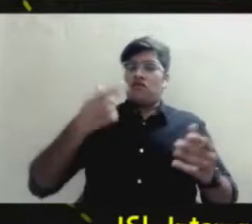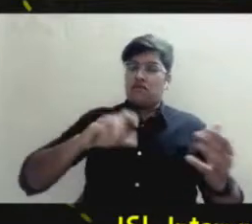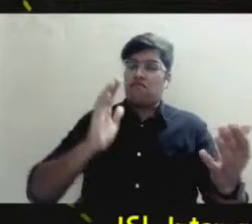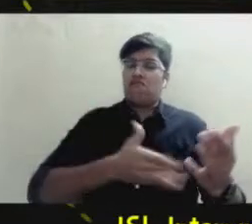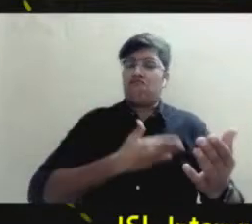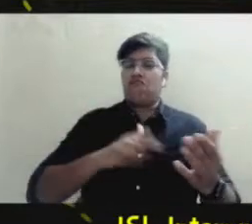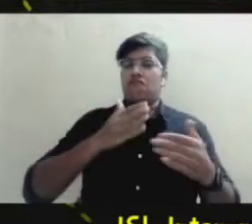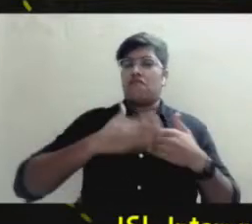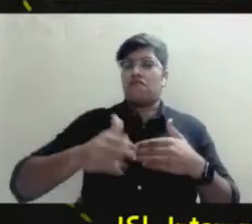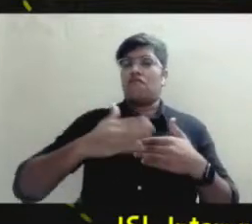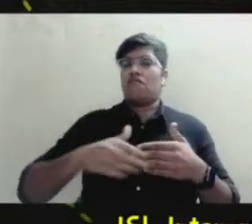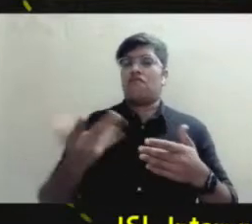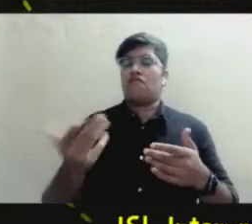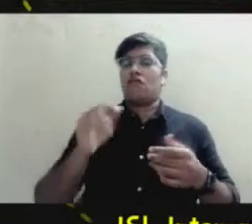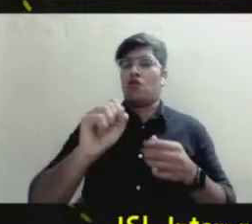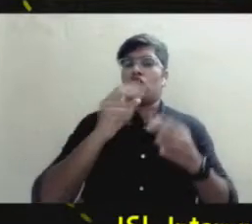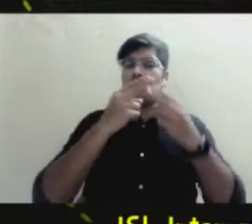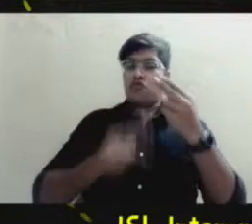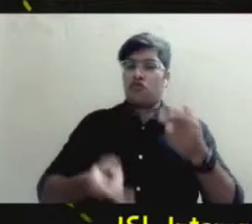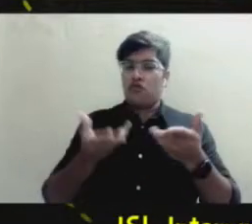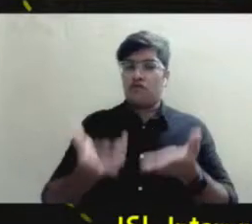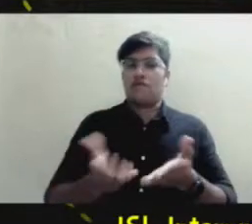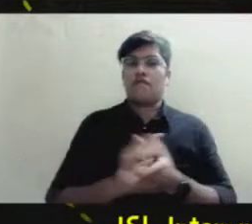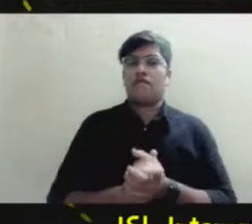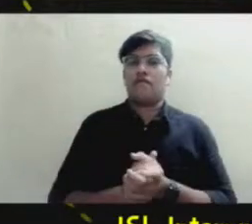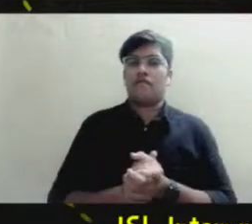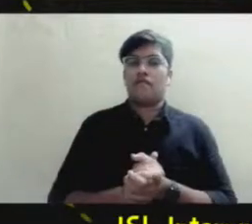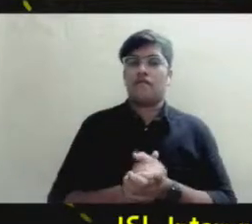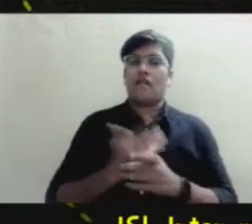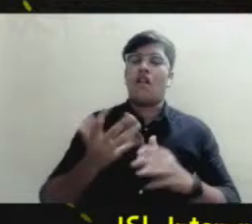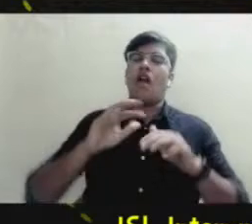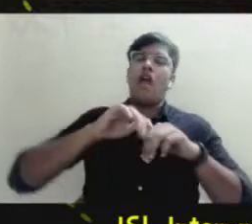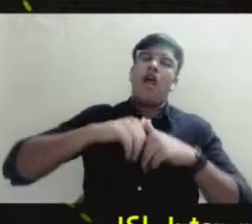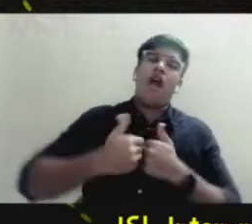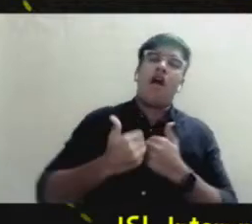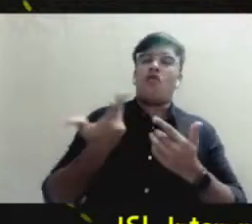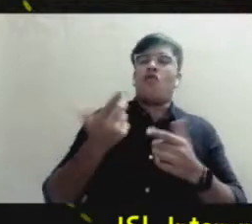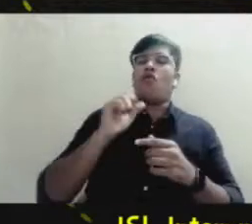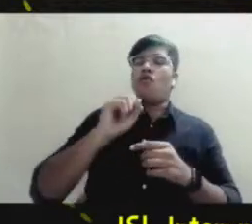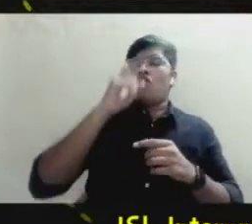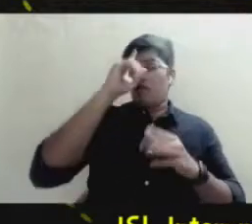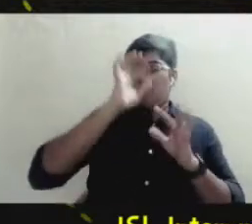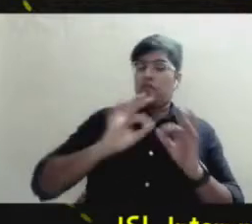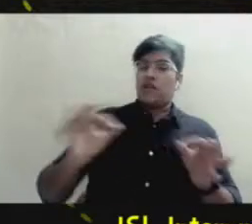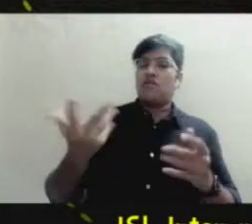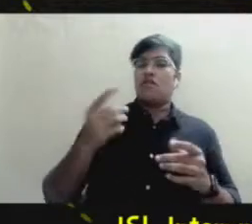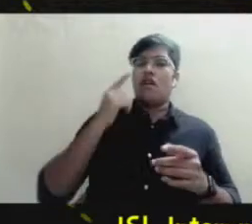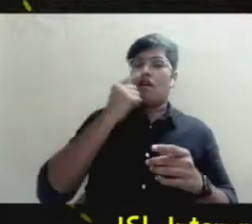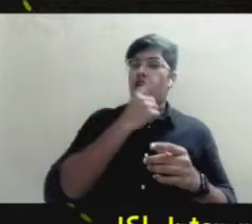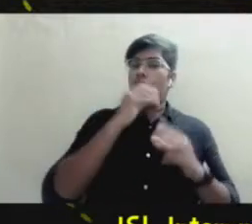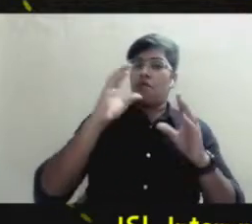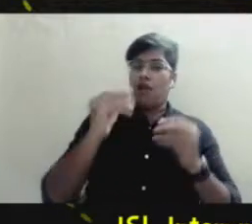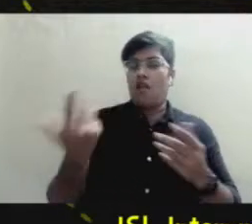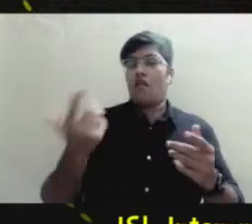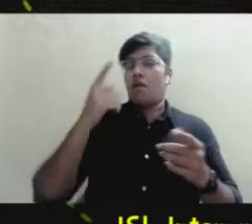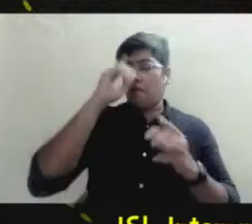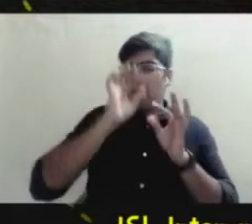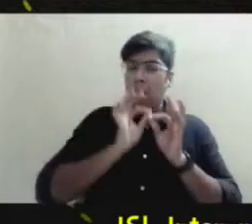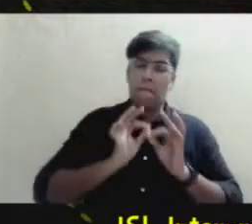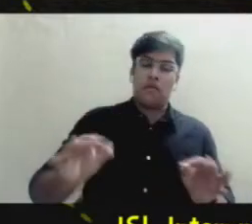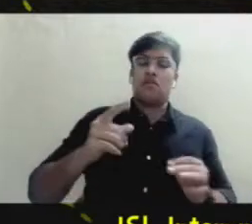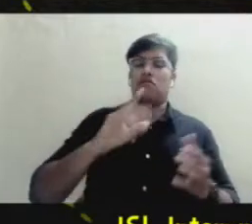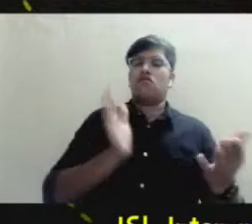story by and large. Then how could she have sung only with this kind of complete bliss and